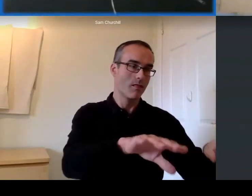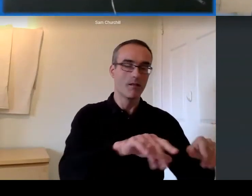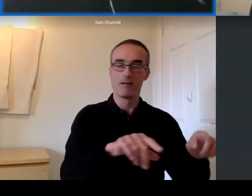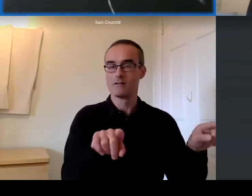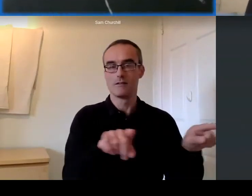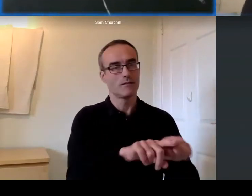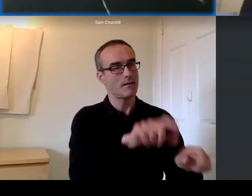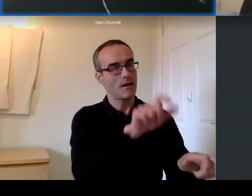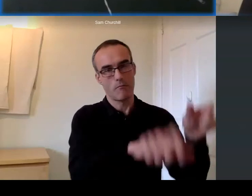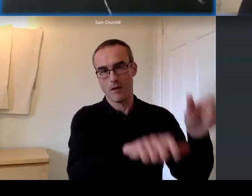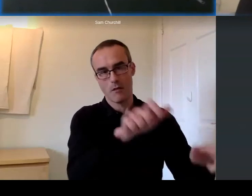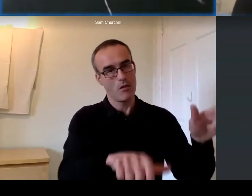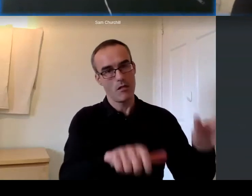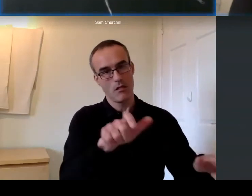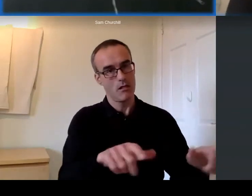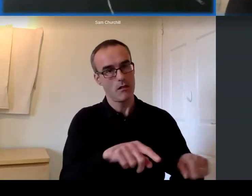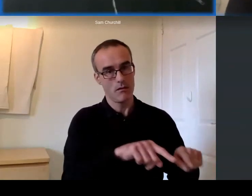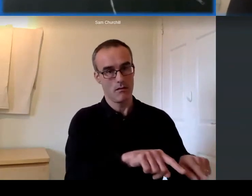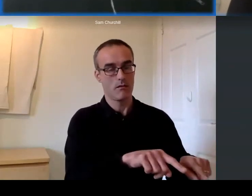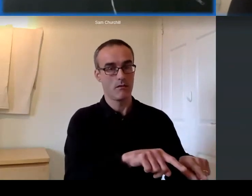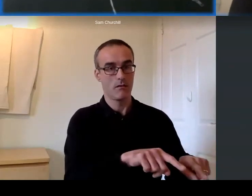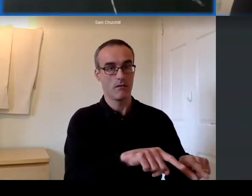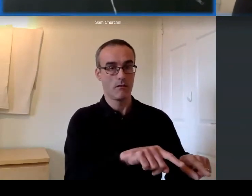is, tap into